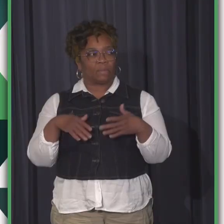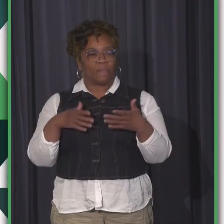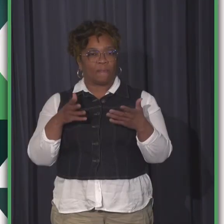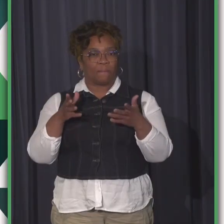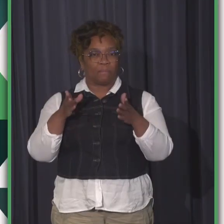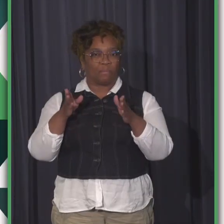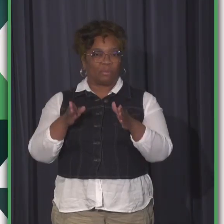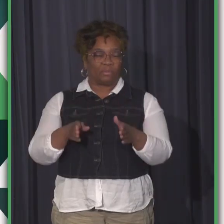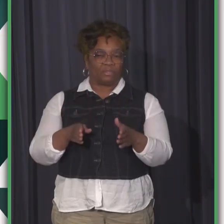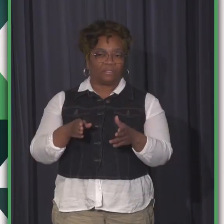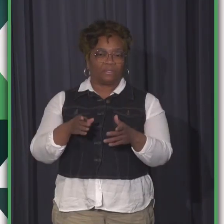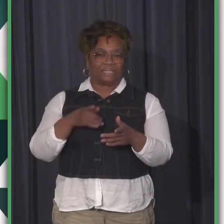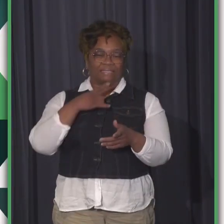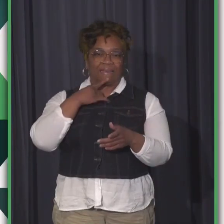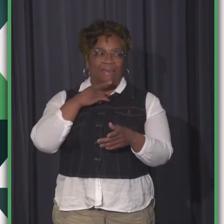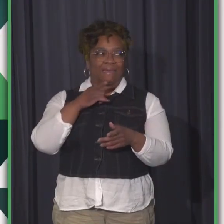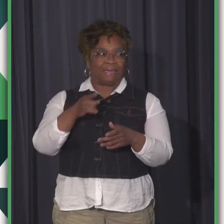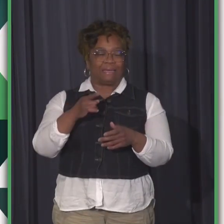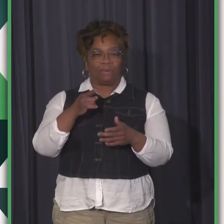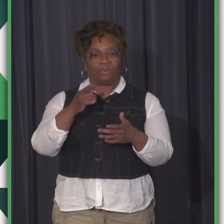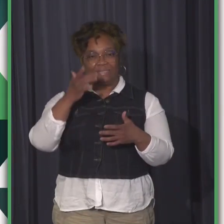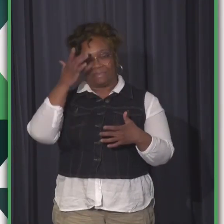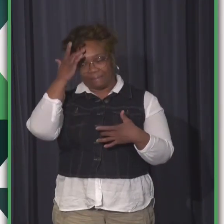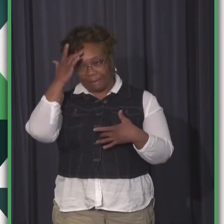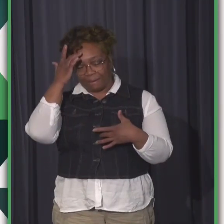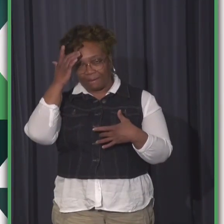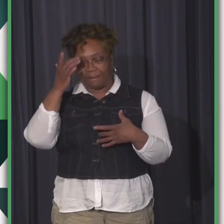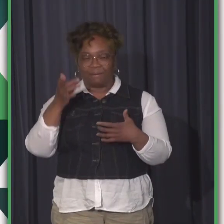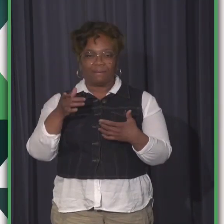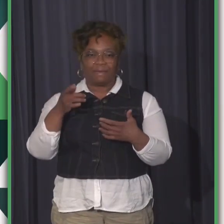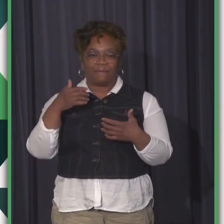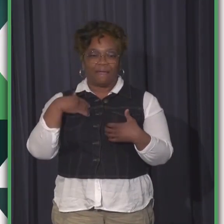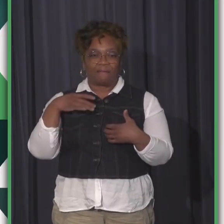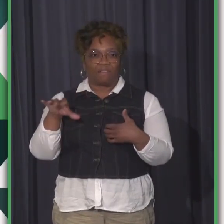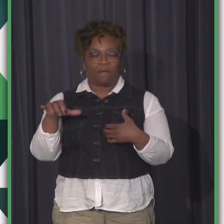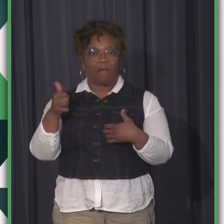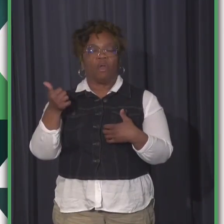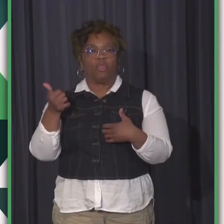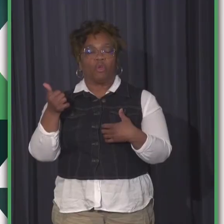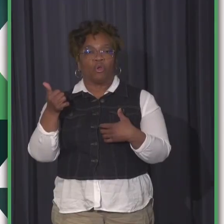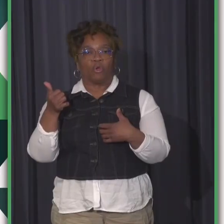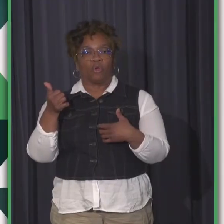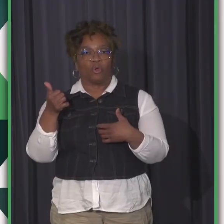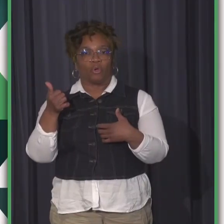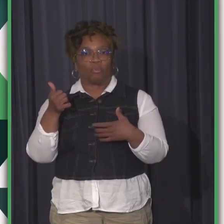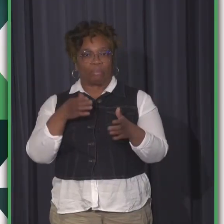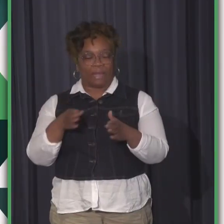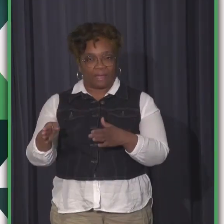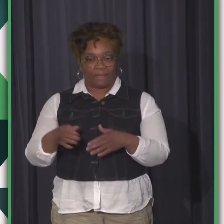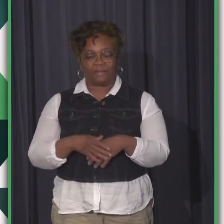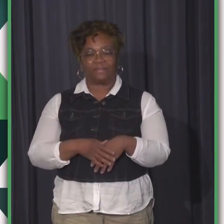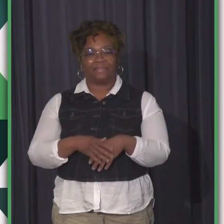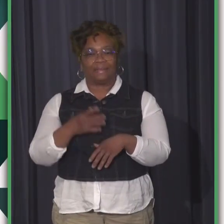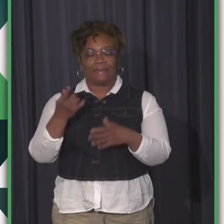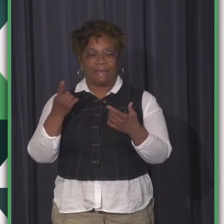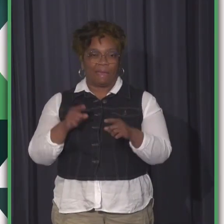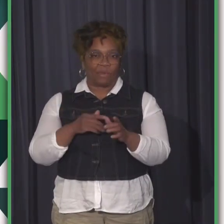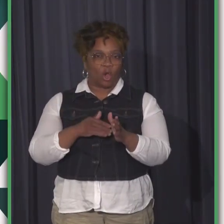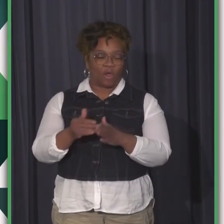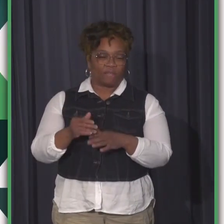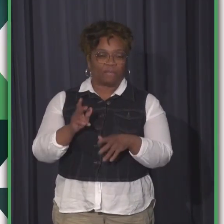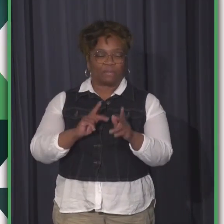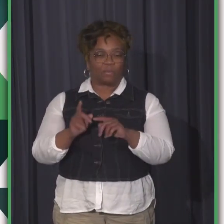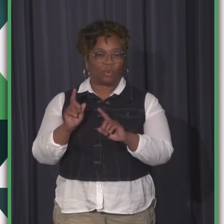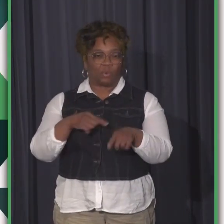ill who had alternative motives. That happens all the time. People go to the hospital, people get arrested, lie about their injuries